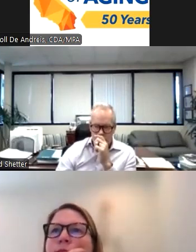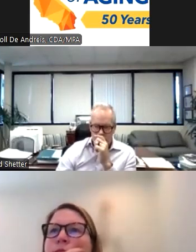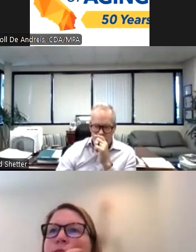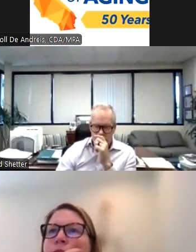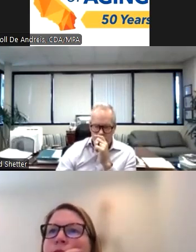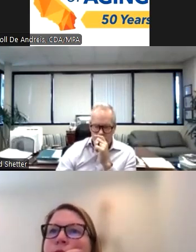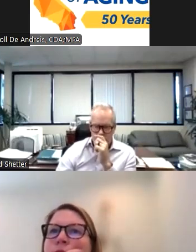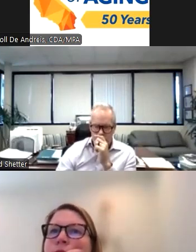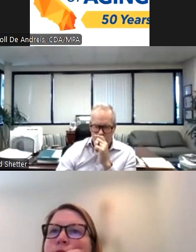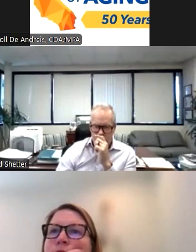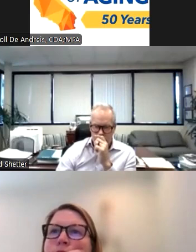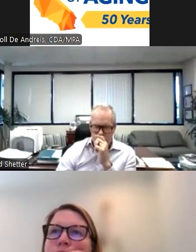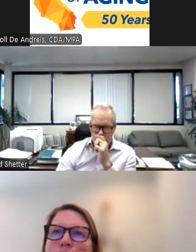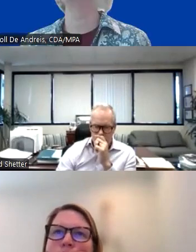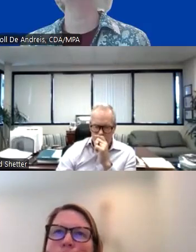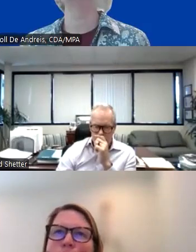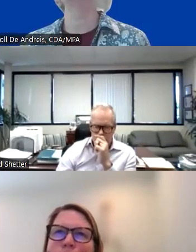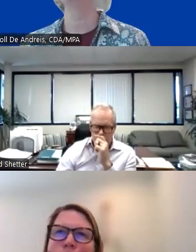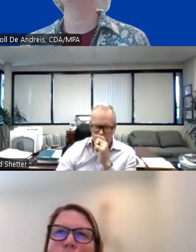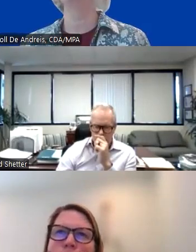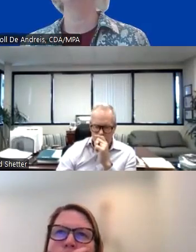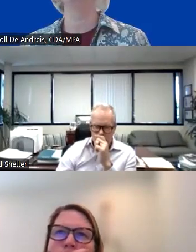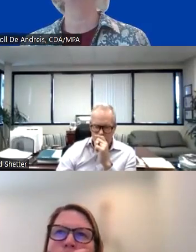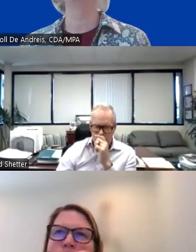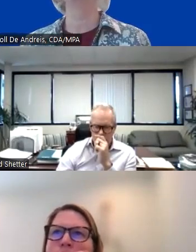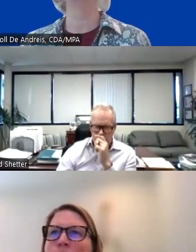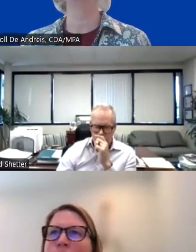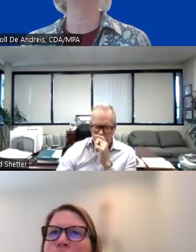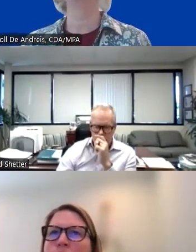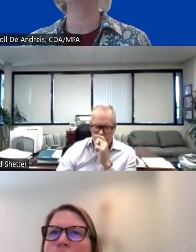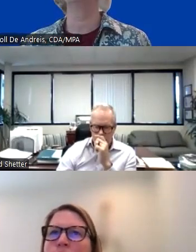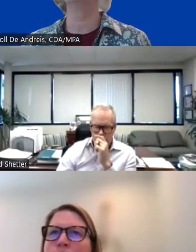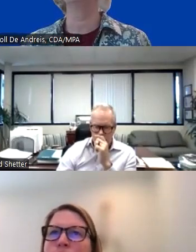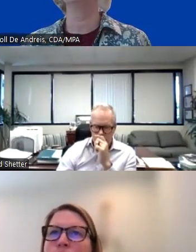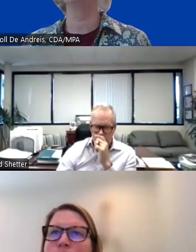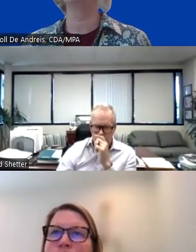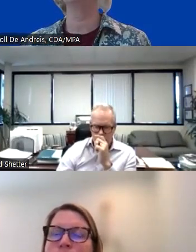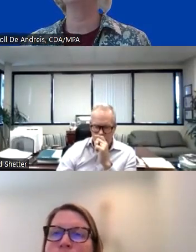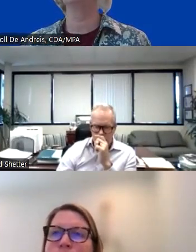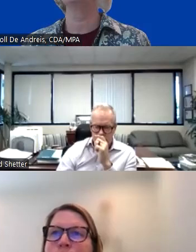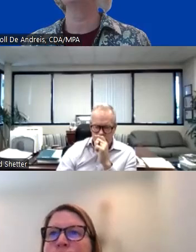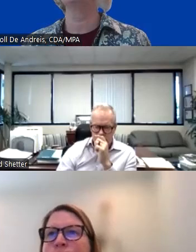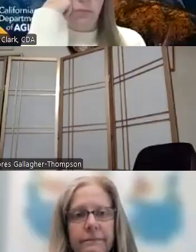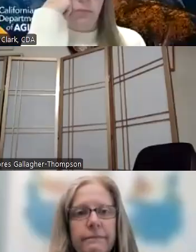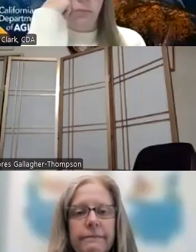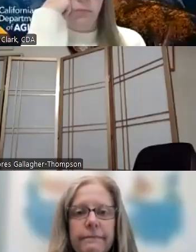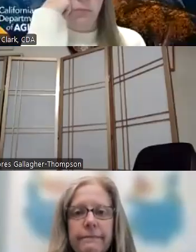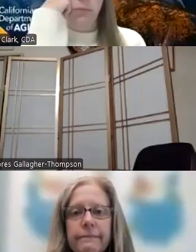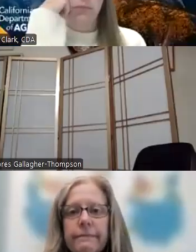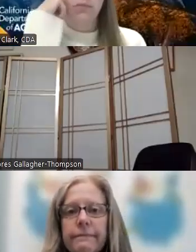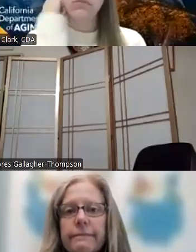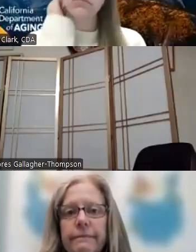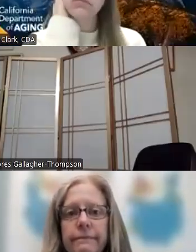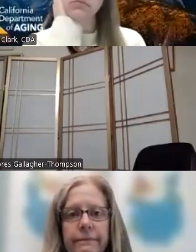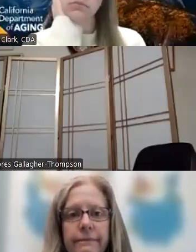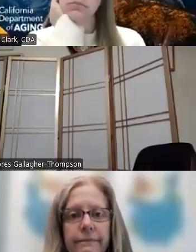people? Yeah, I'm what we're trying to do, kind of like one of